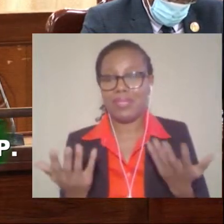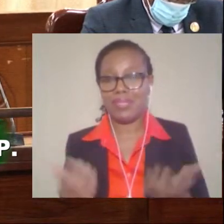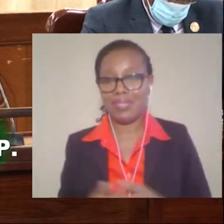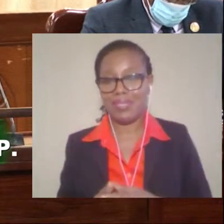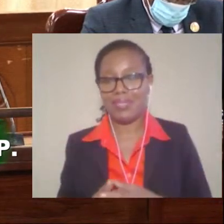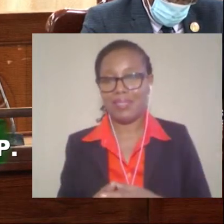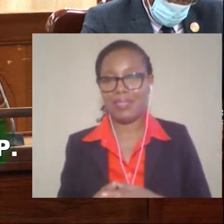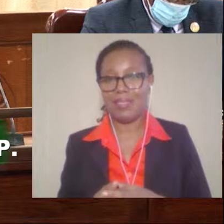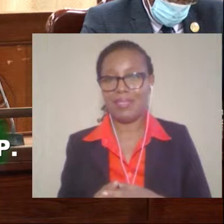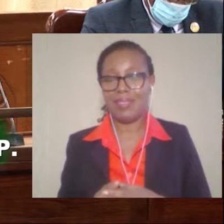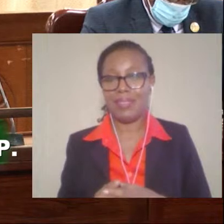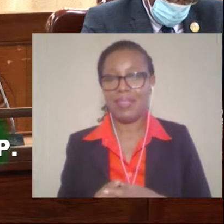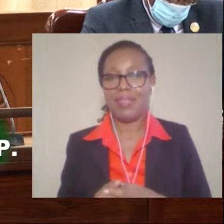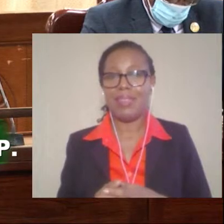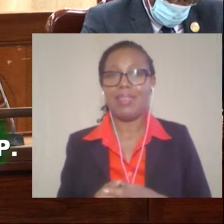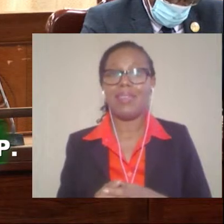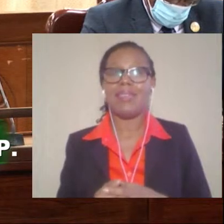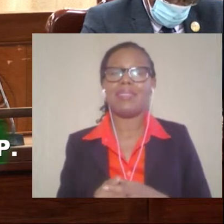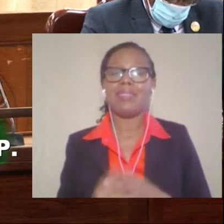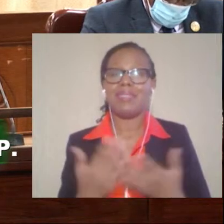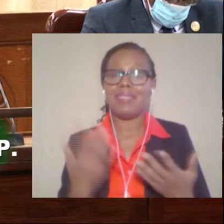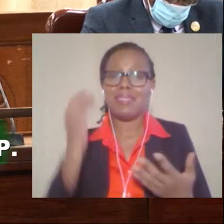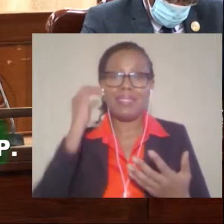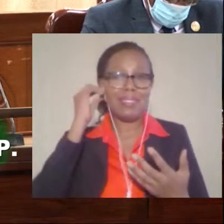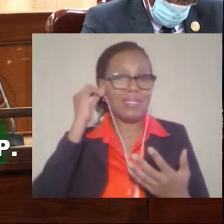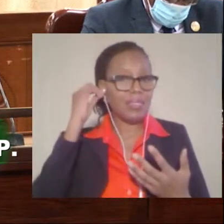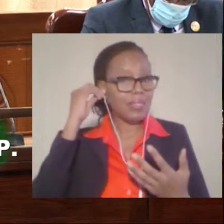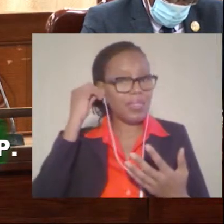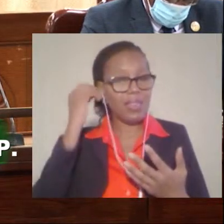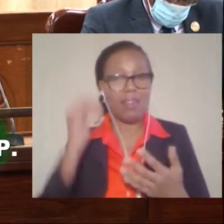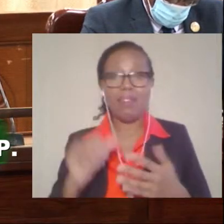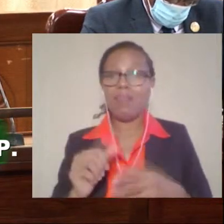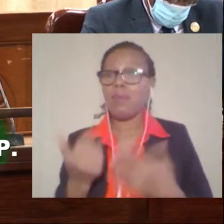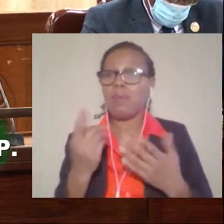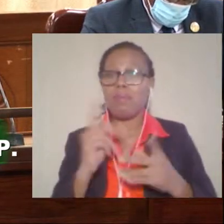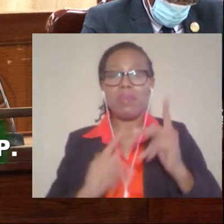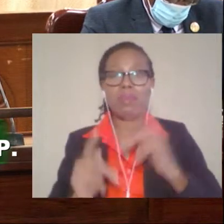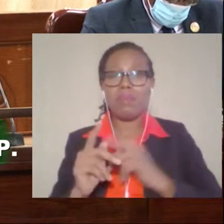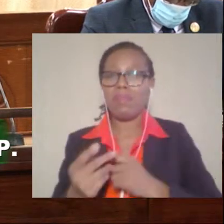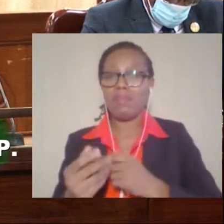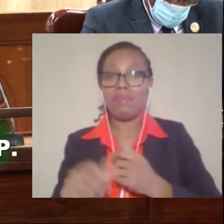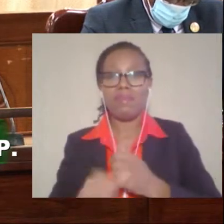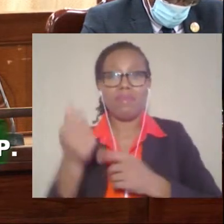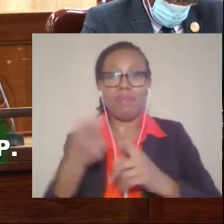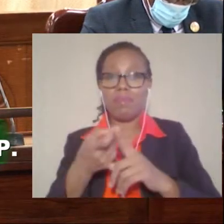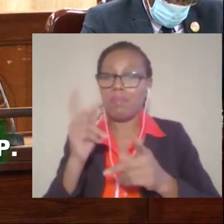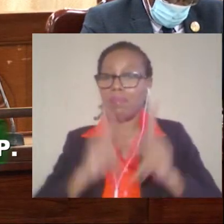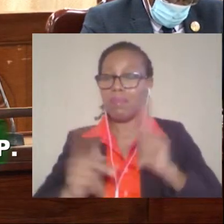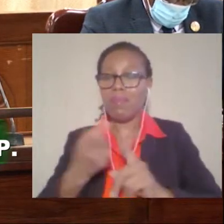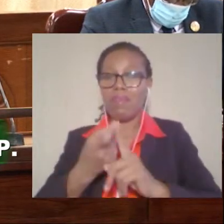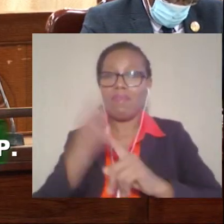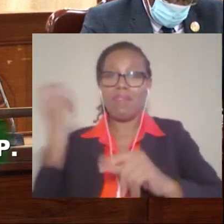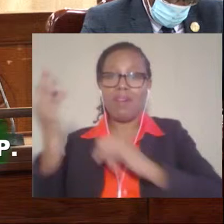of foreign dominance in terms of investment and in terms of benefit in this industry.